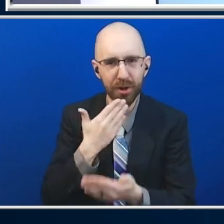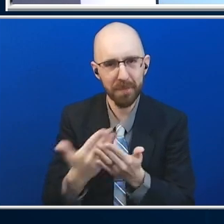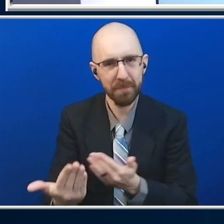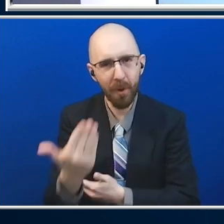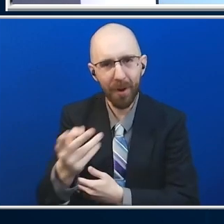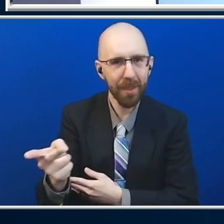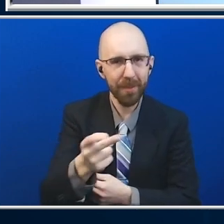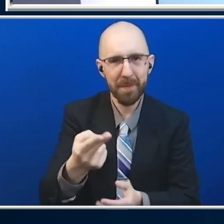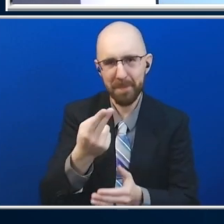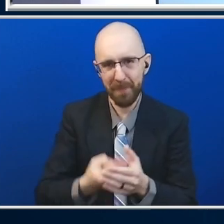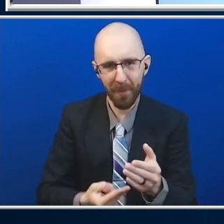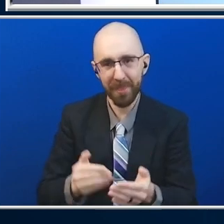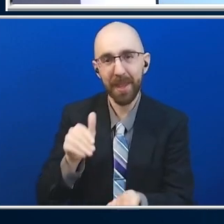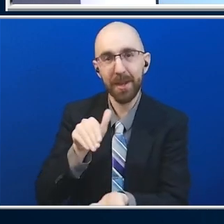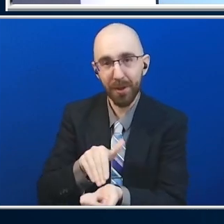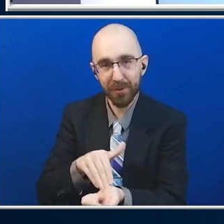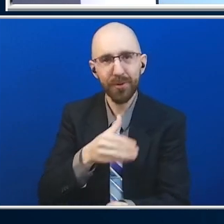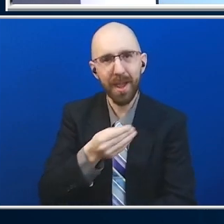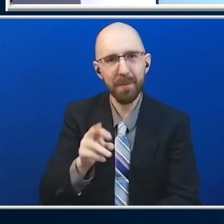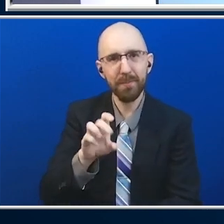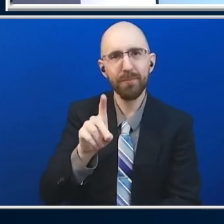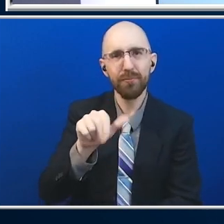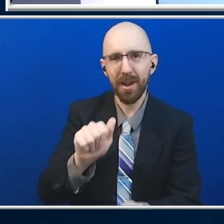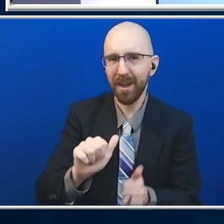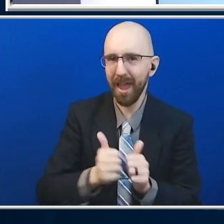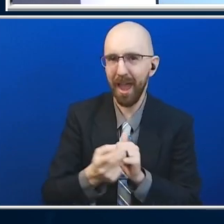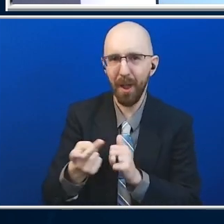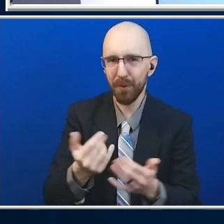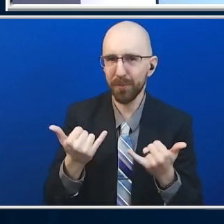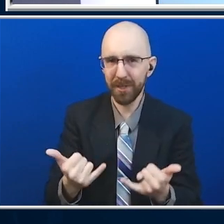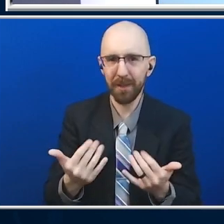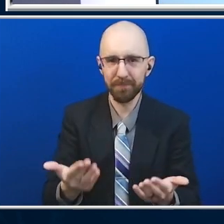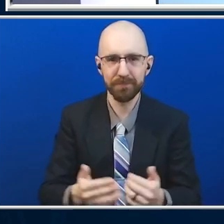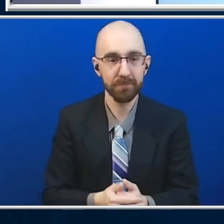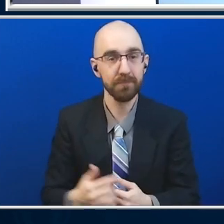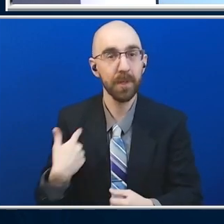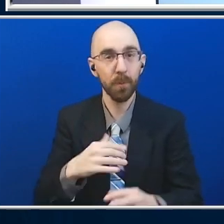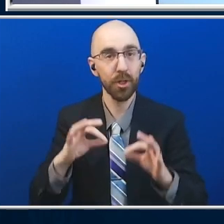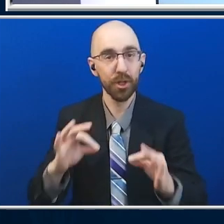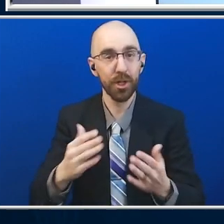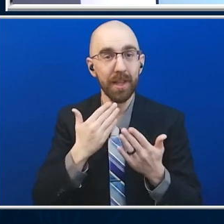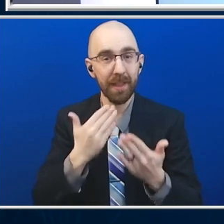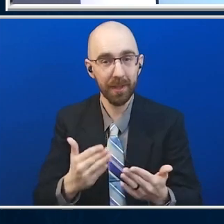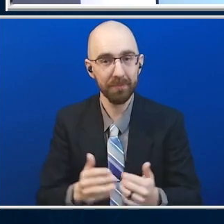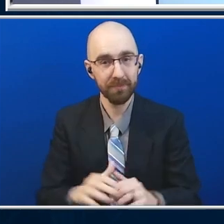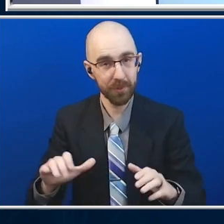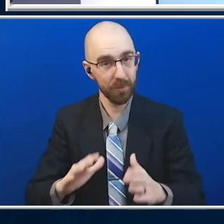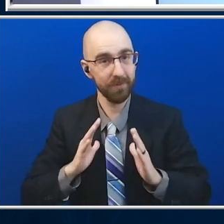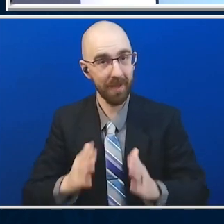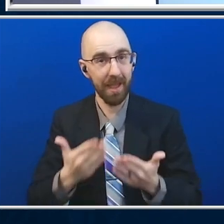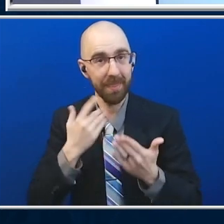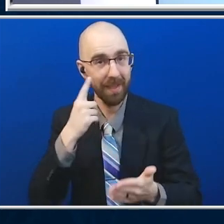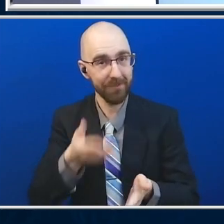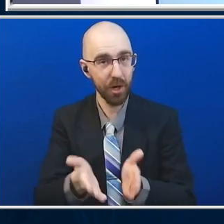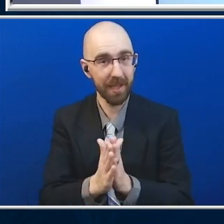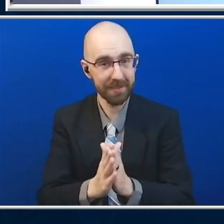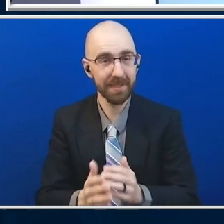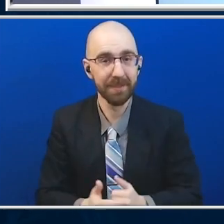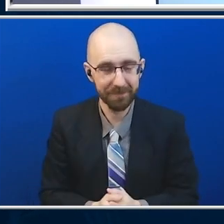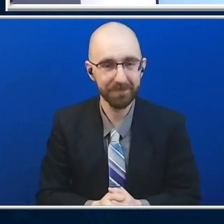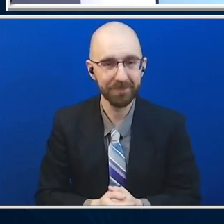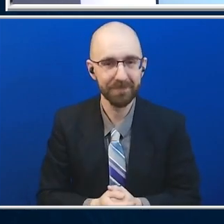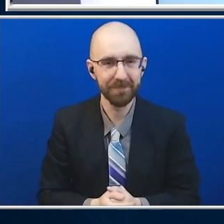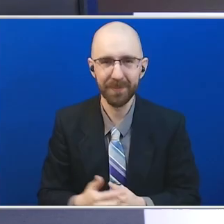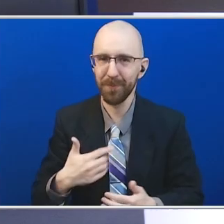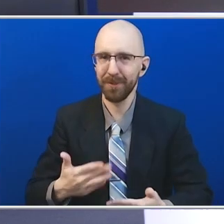Ruckman and Brenda. How are you doing today? We're doing good, thank you. Doing fine, thanks for asking. And we're delighted to have you.